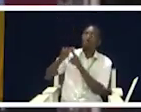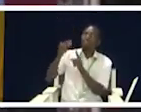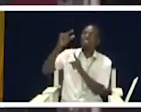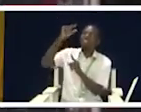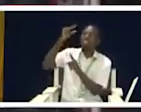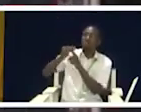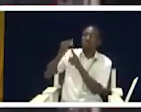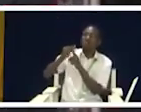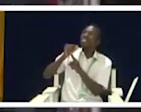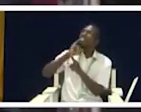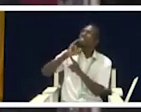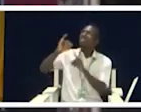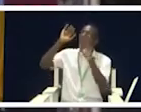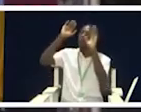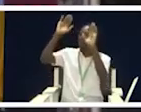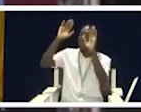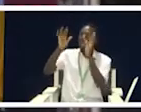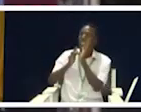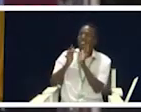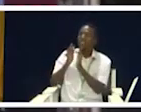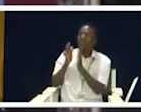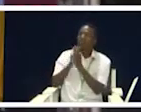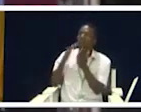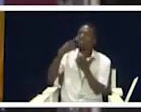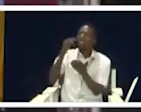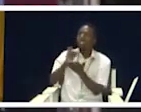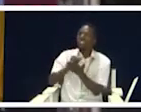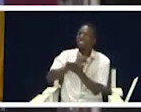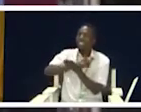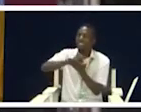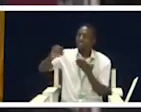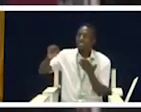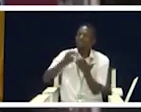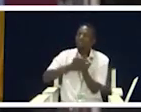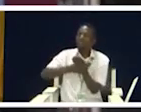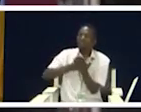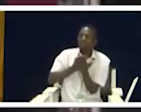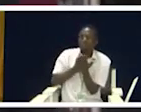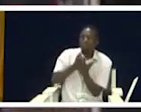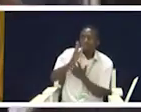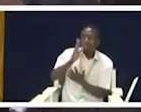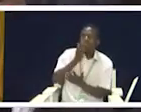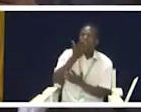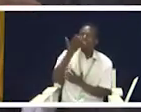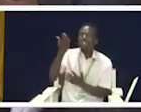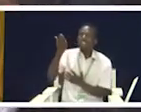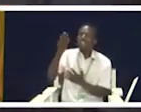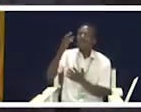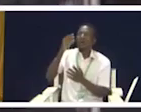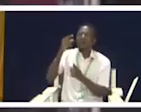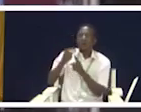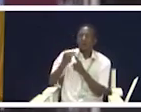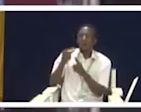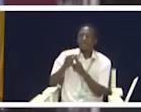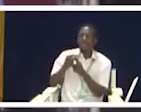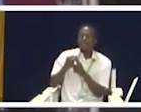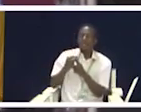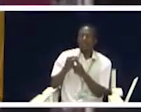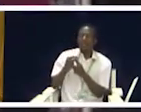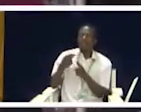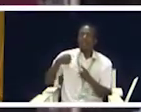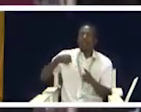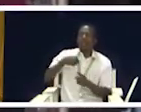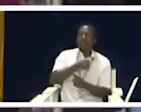17. Sanctify them through thy truth. Thy word is truth. John 17:17. John 15 verse 3. John 15 verse 3. Ye are